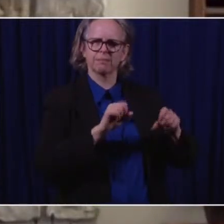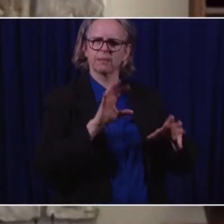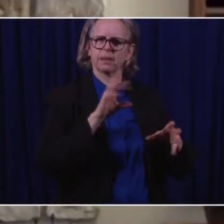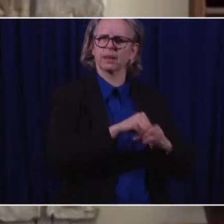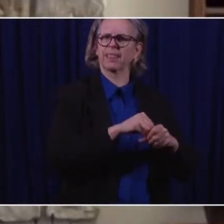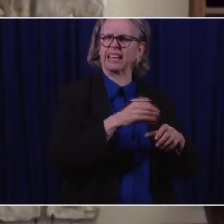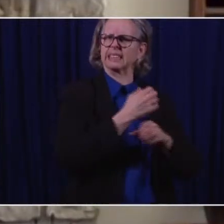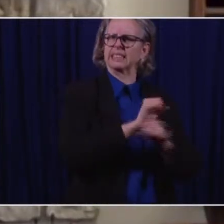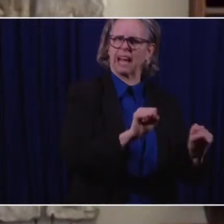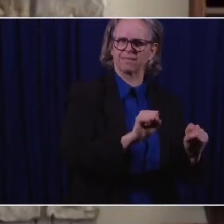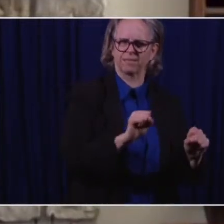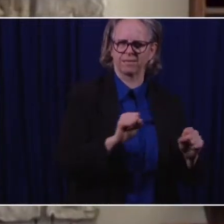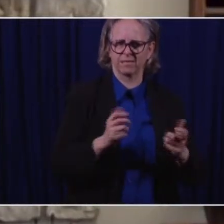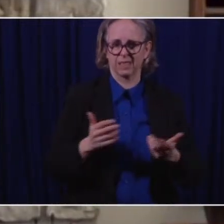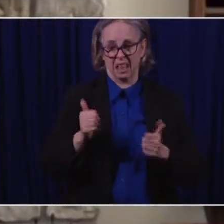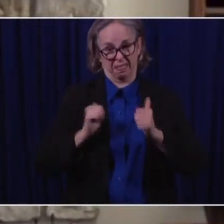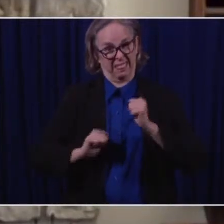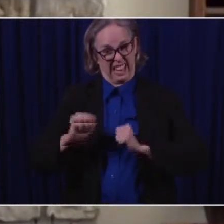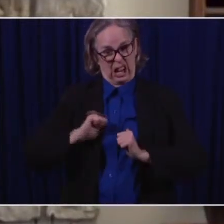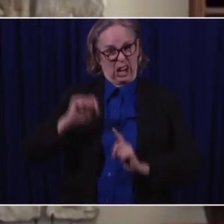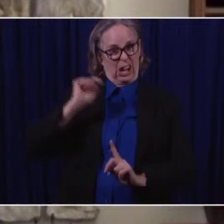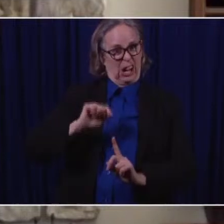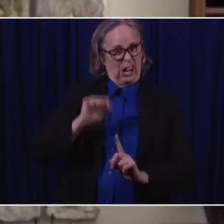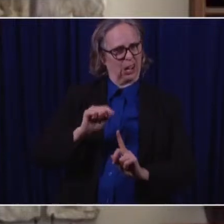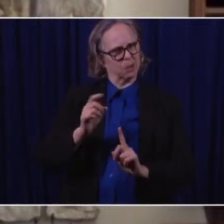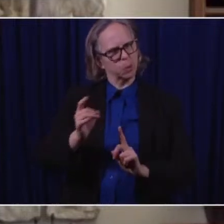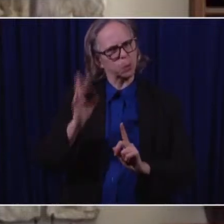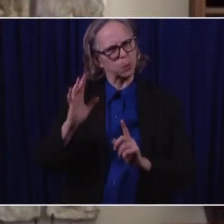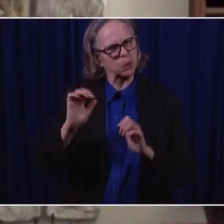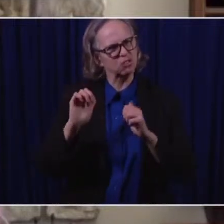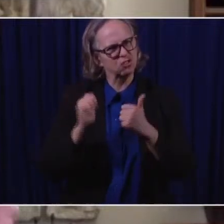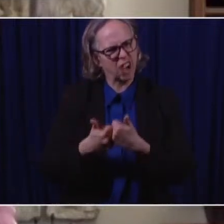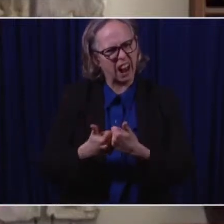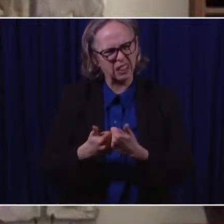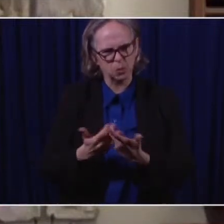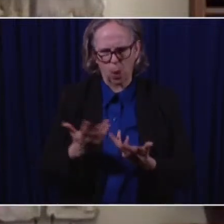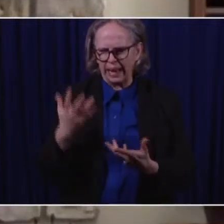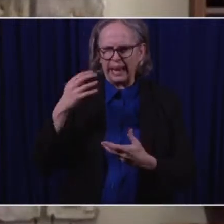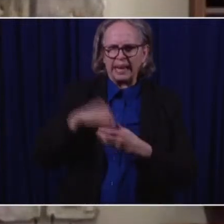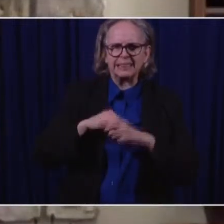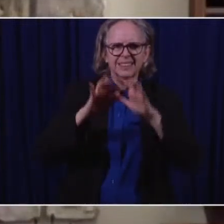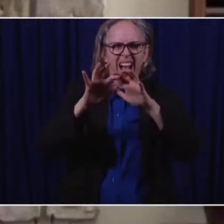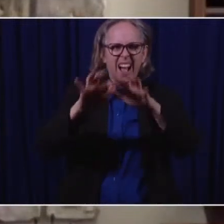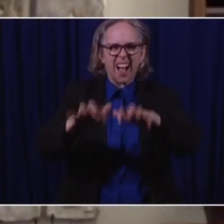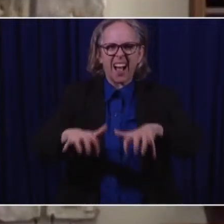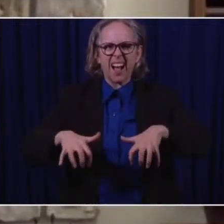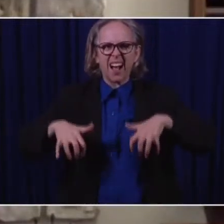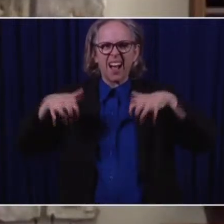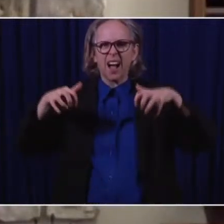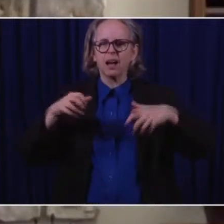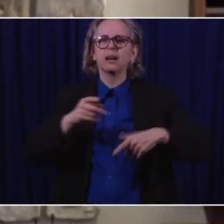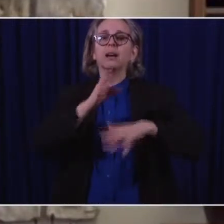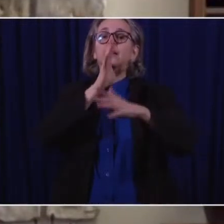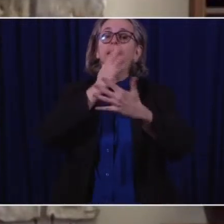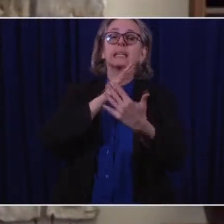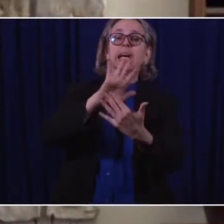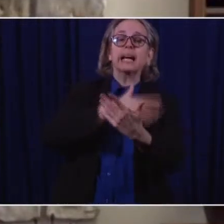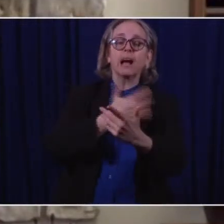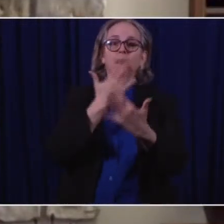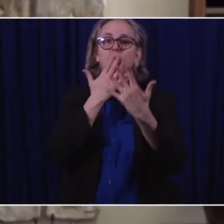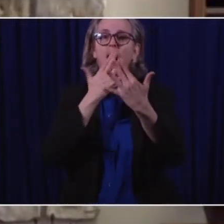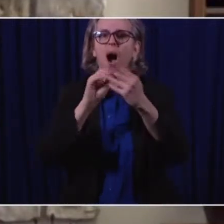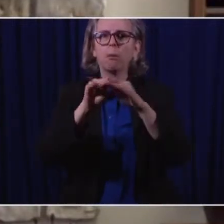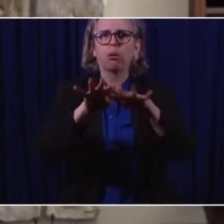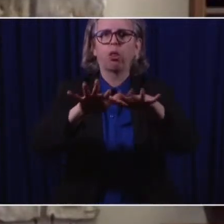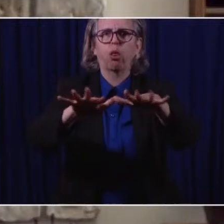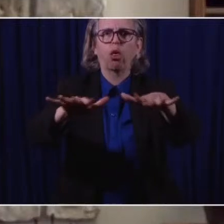tougher. Theater is tougher. It's inside. You're projecting. So trying to figure out how maybe